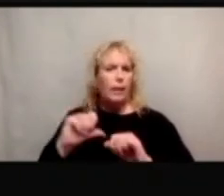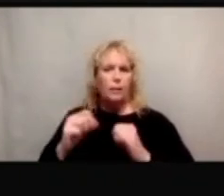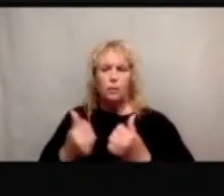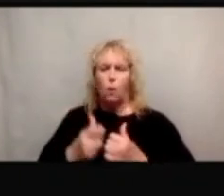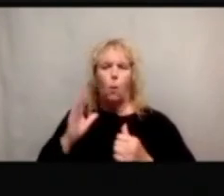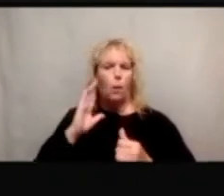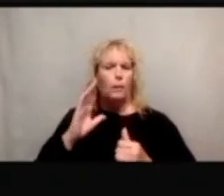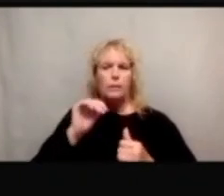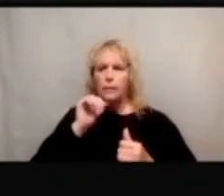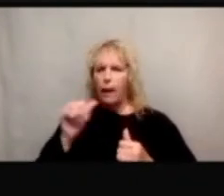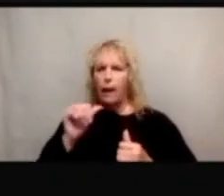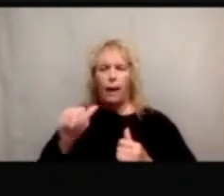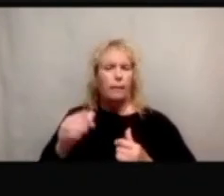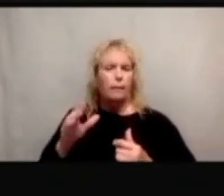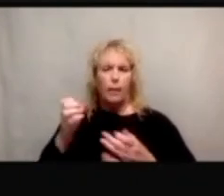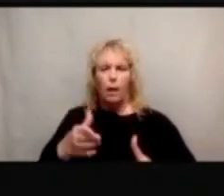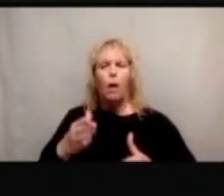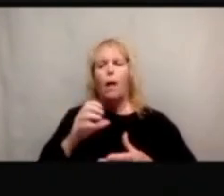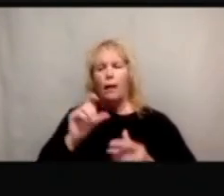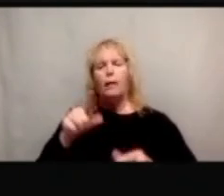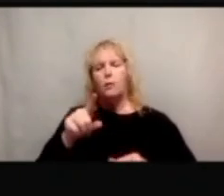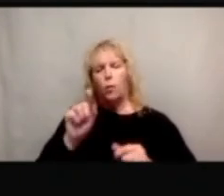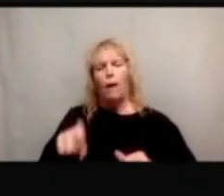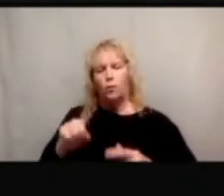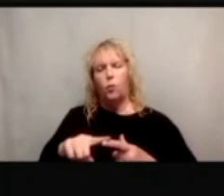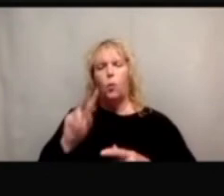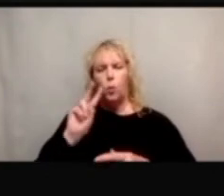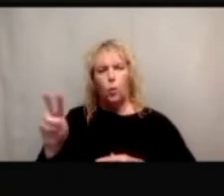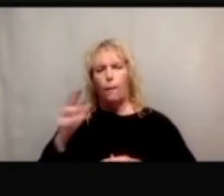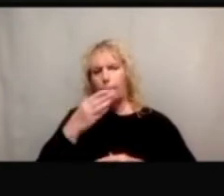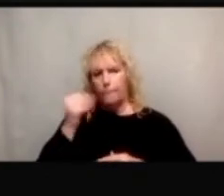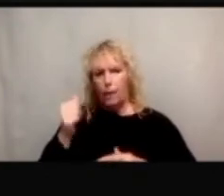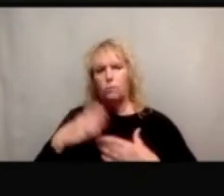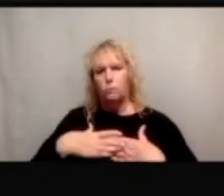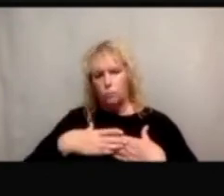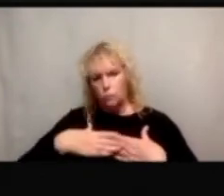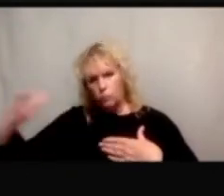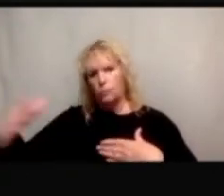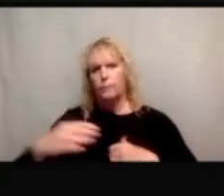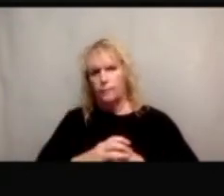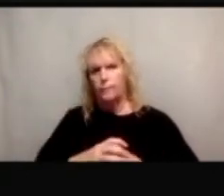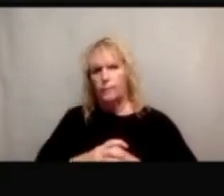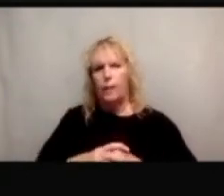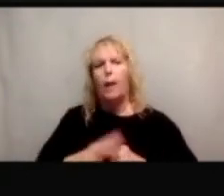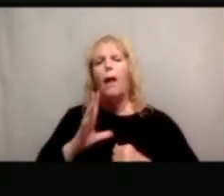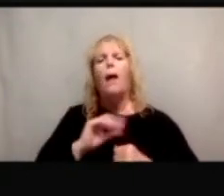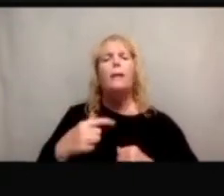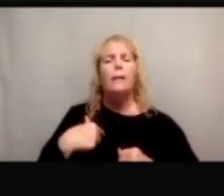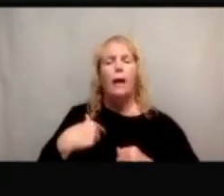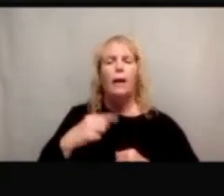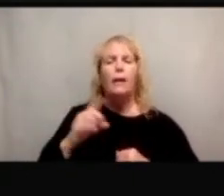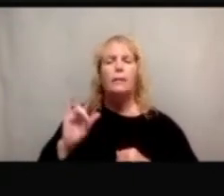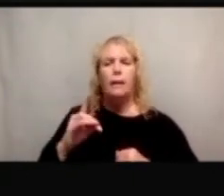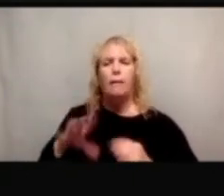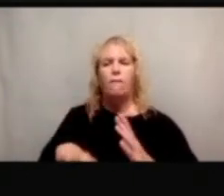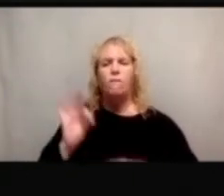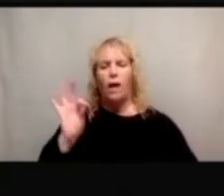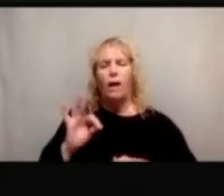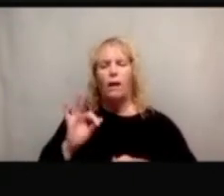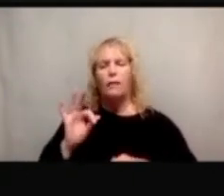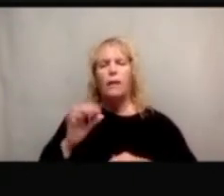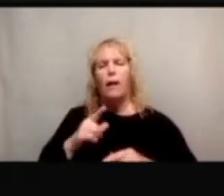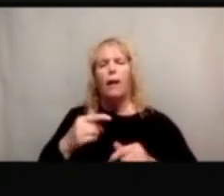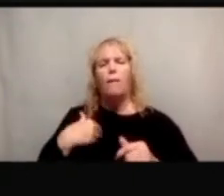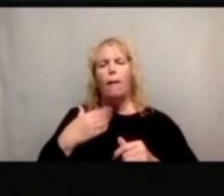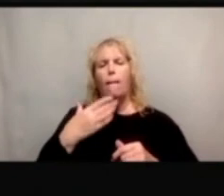need to take a better look at that as we go forward. I found that there was a better uptake